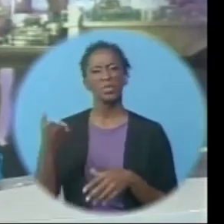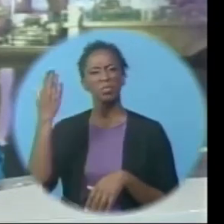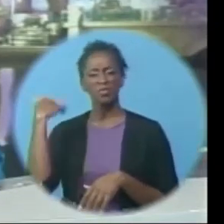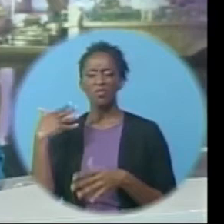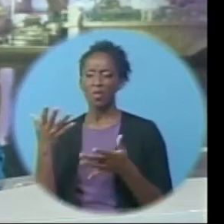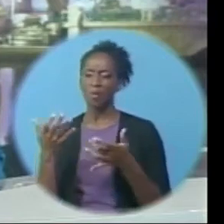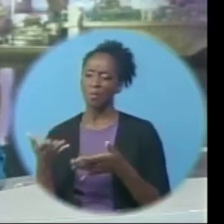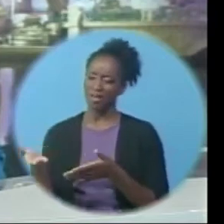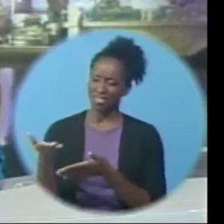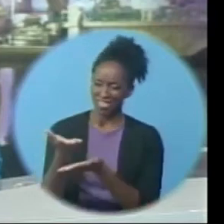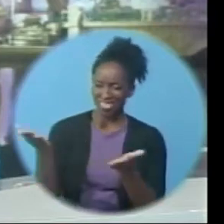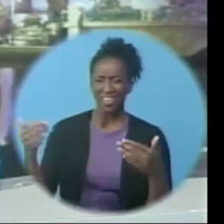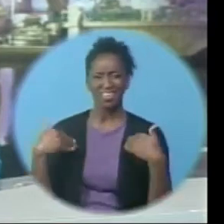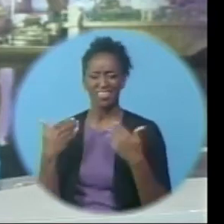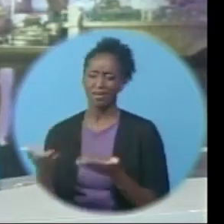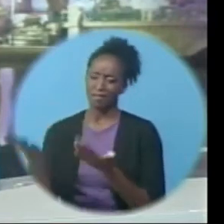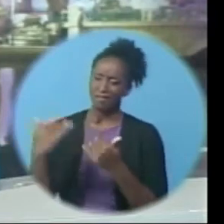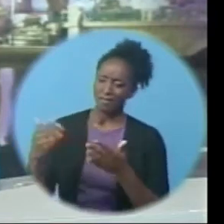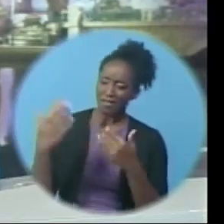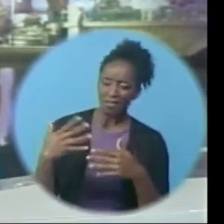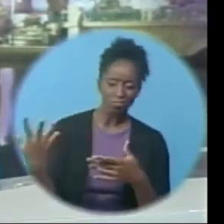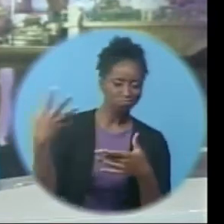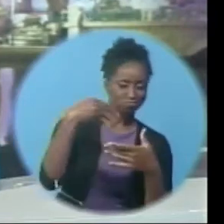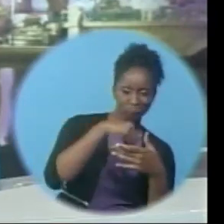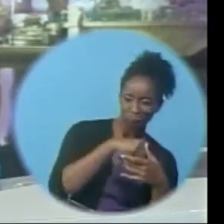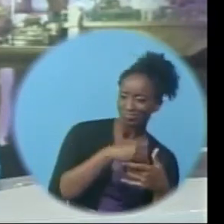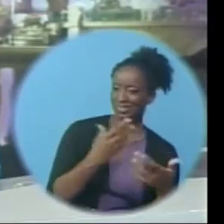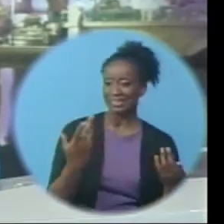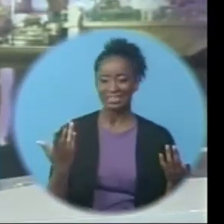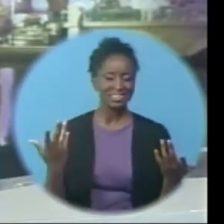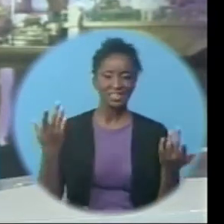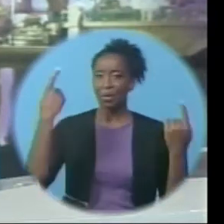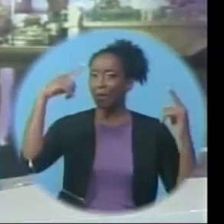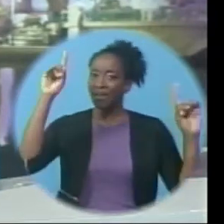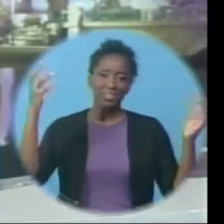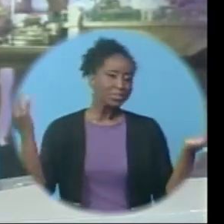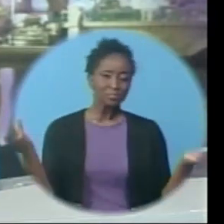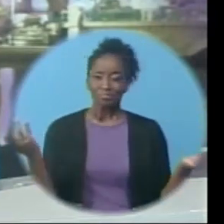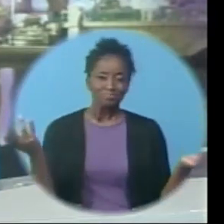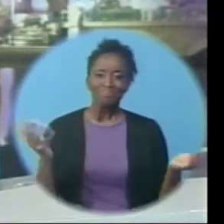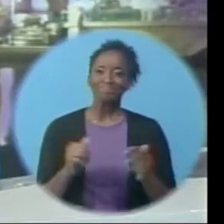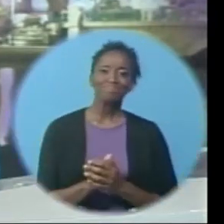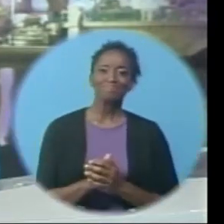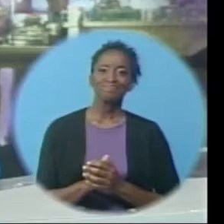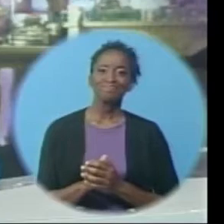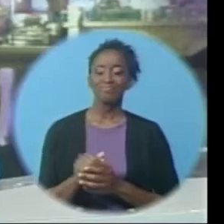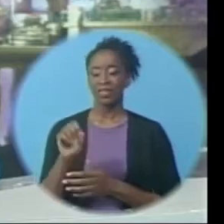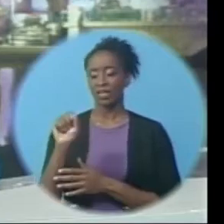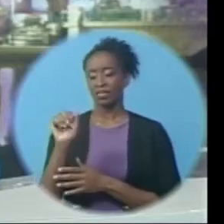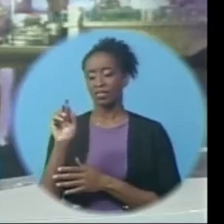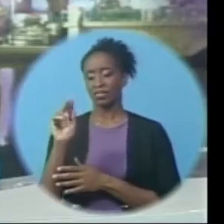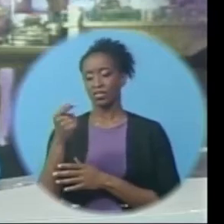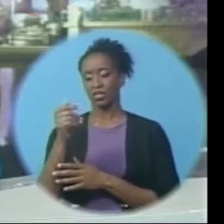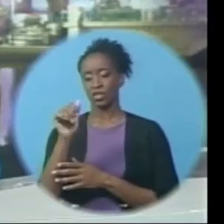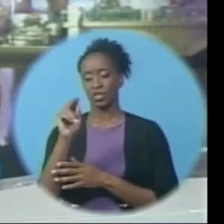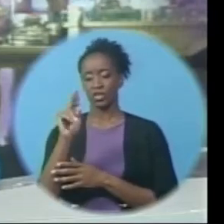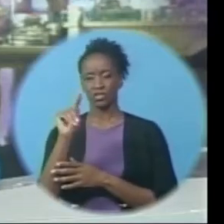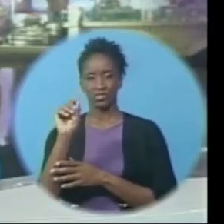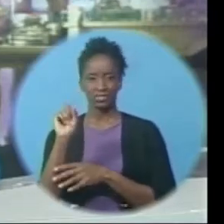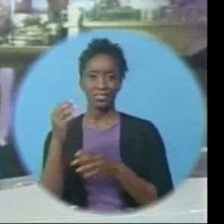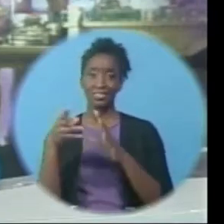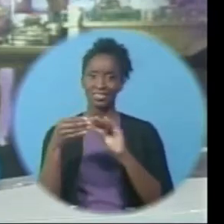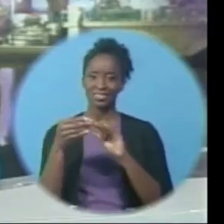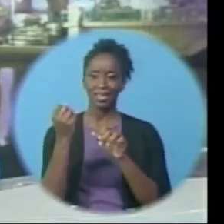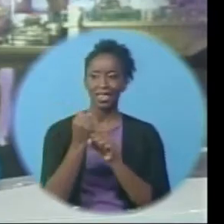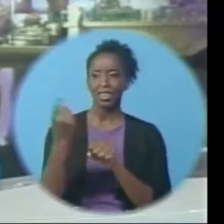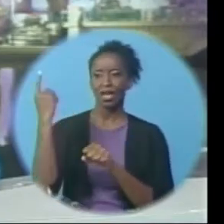band backing the young Calypsonians, but it didn't work out. Mr. Sargent says last year the response was more positive, and from